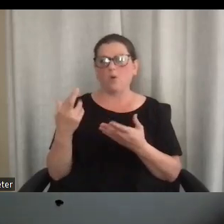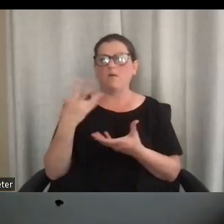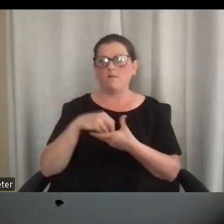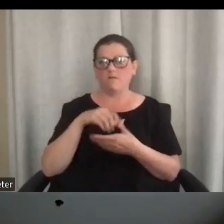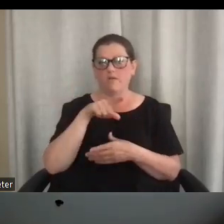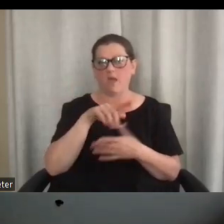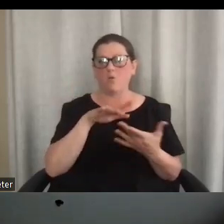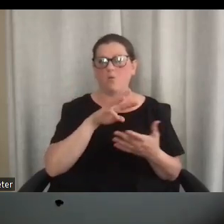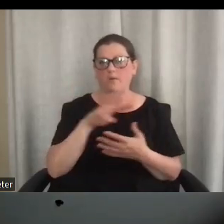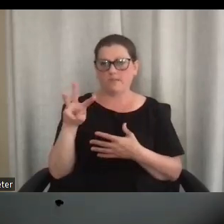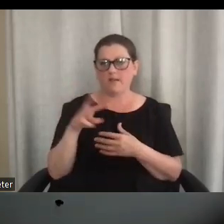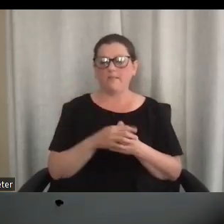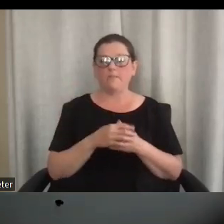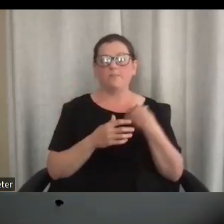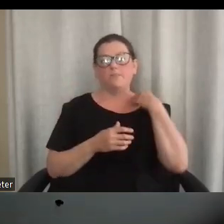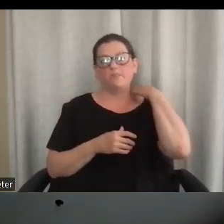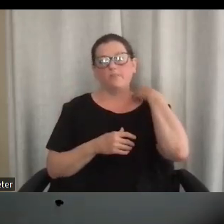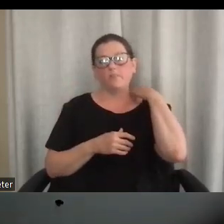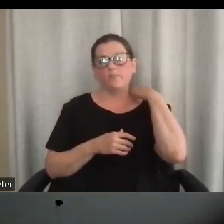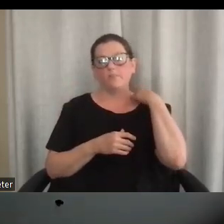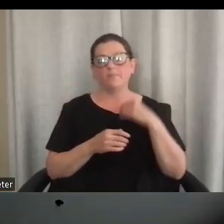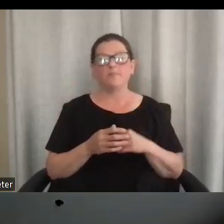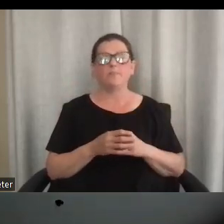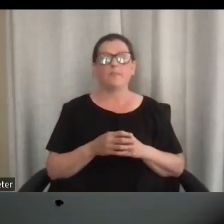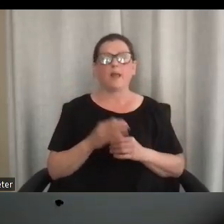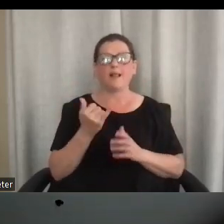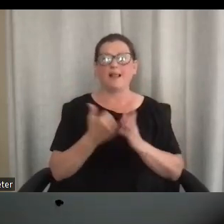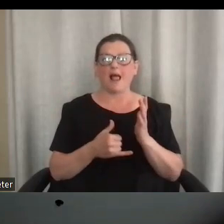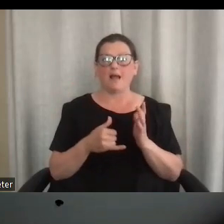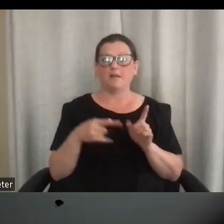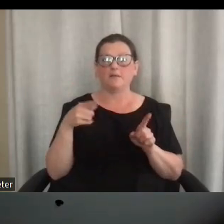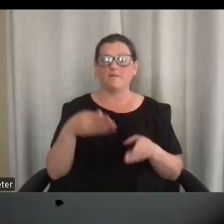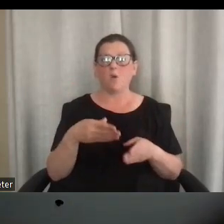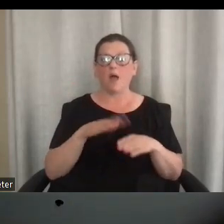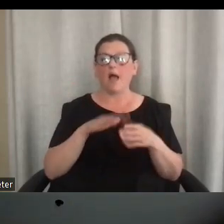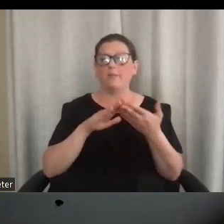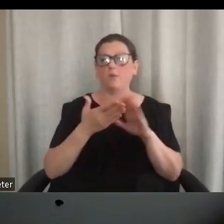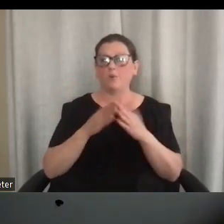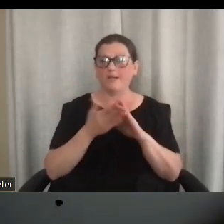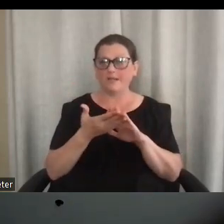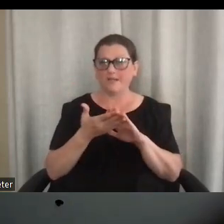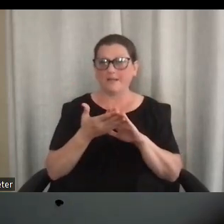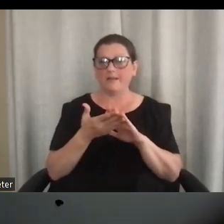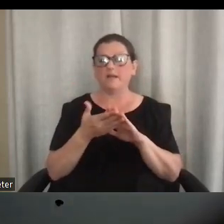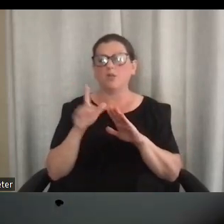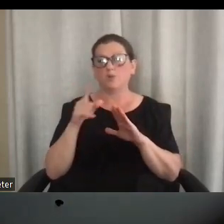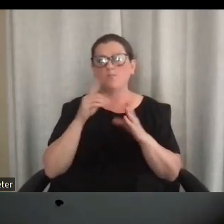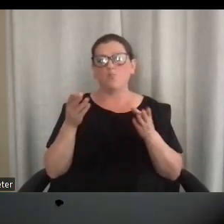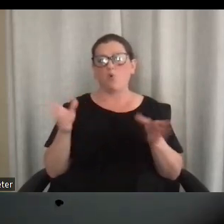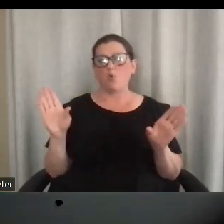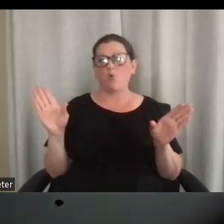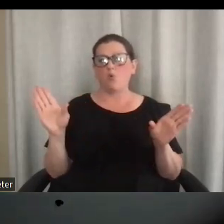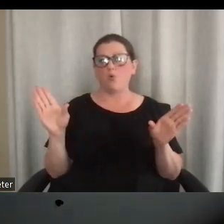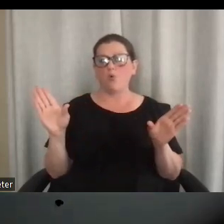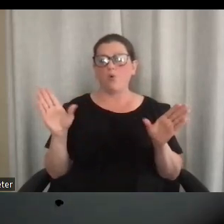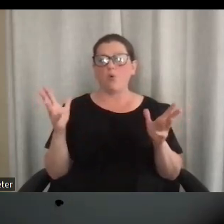very comprehensive. And then lastly, the last section is geared towards community members, and it's meant to be very broad. We want to be